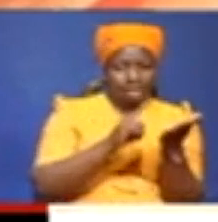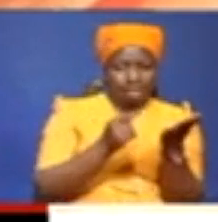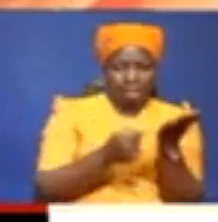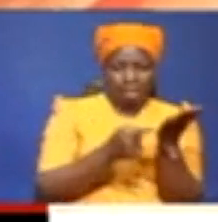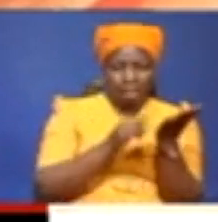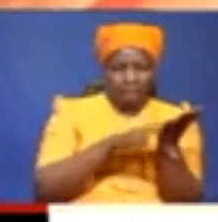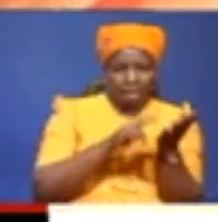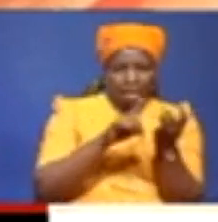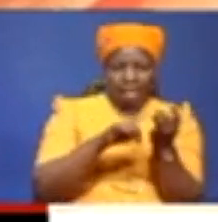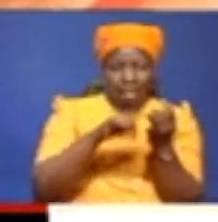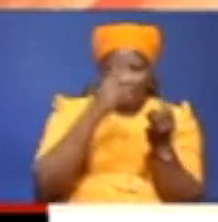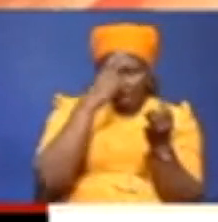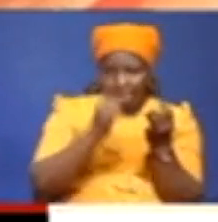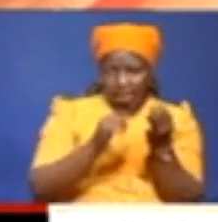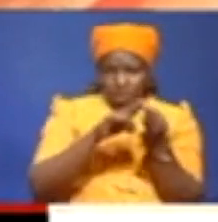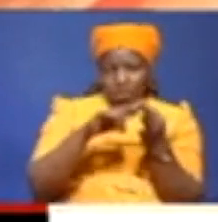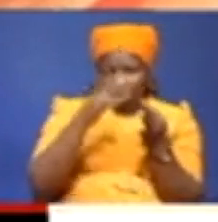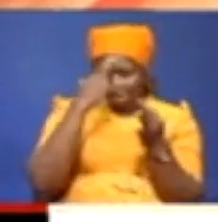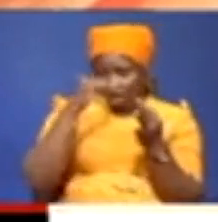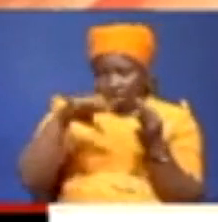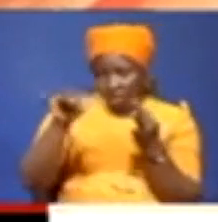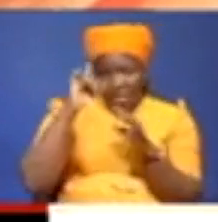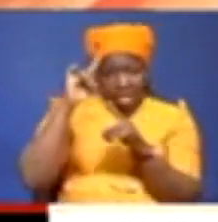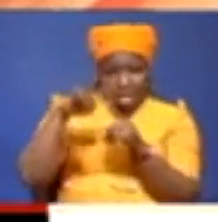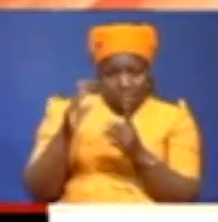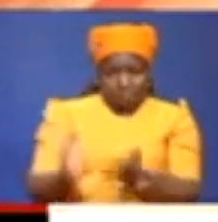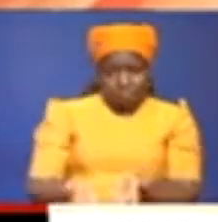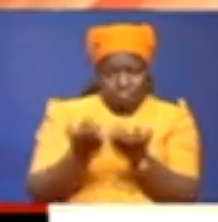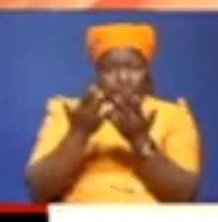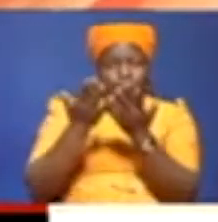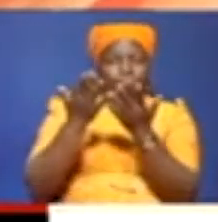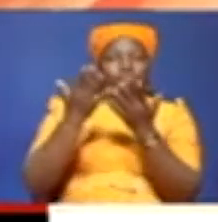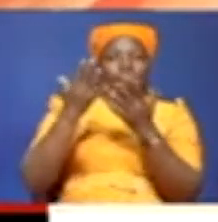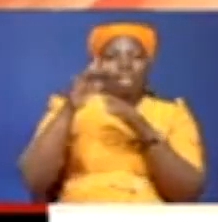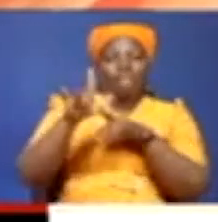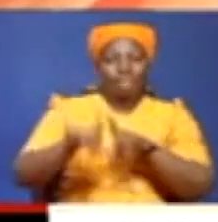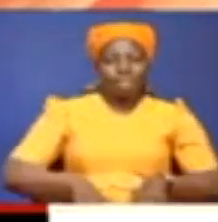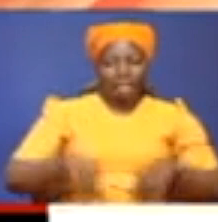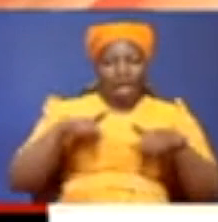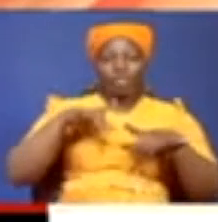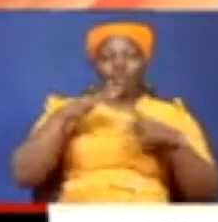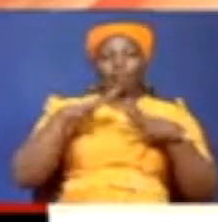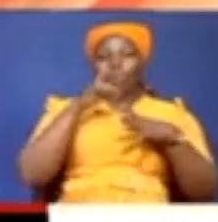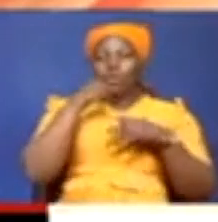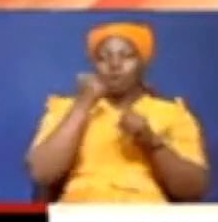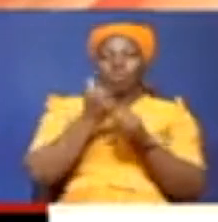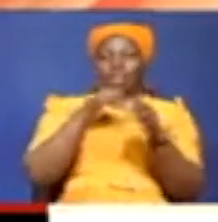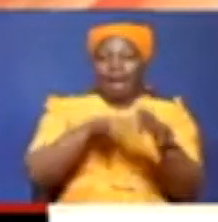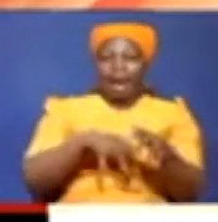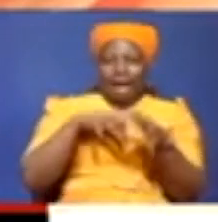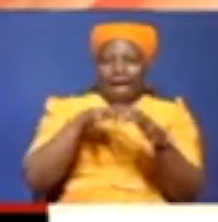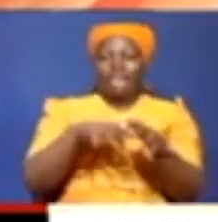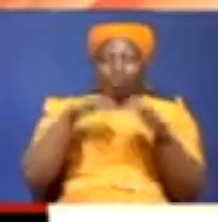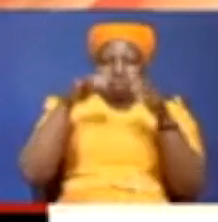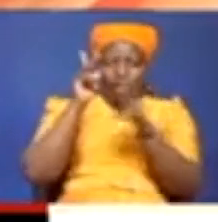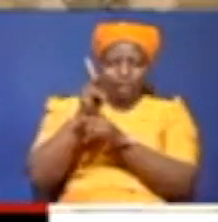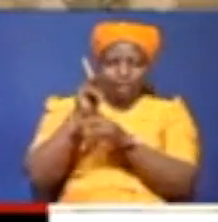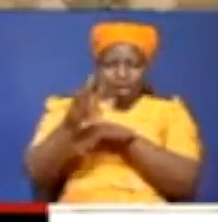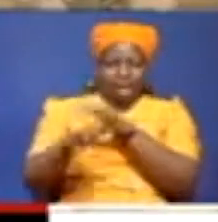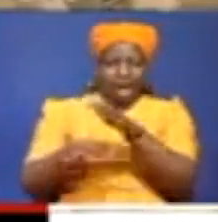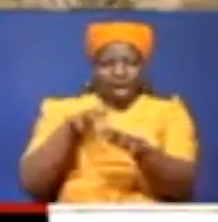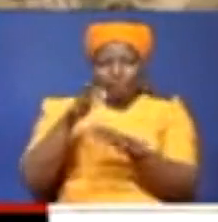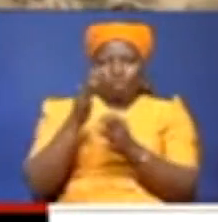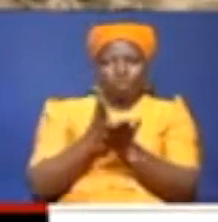Narok Counties is aimed at enhancing agro-pastoralist livelihoods through climate-smart innovations and sustainable landscape management.